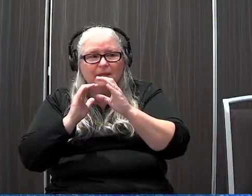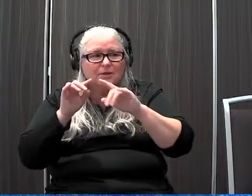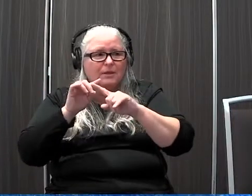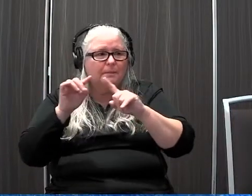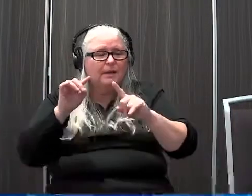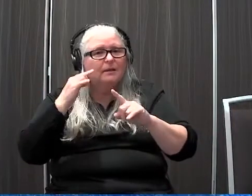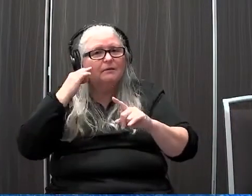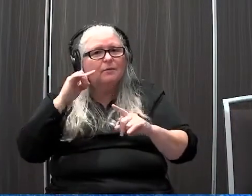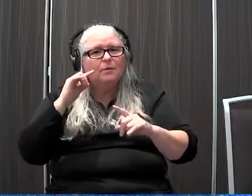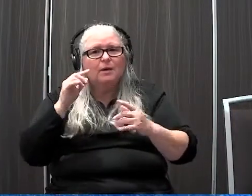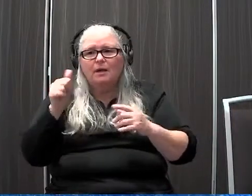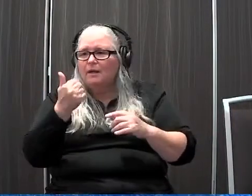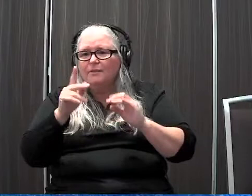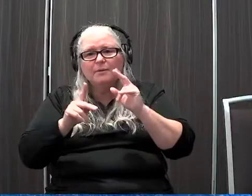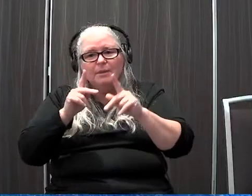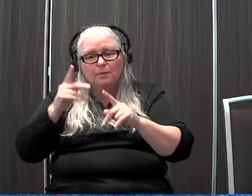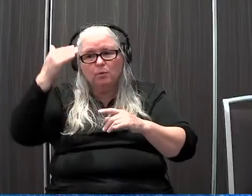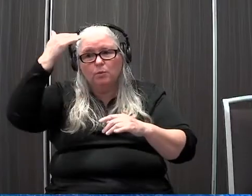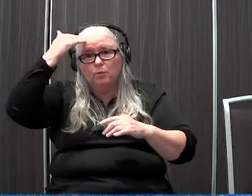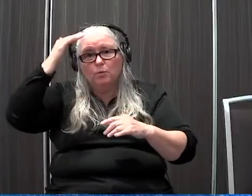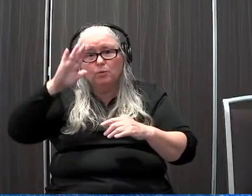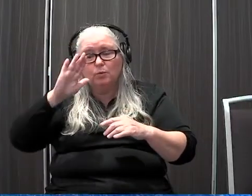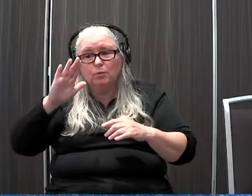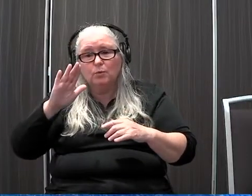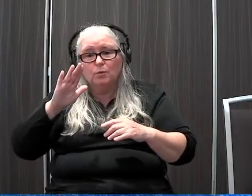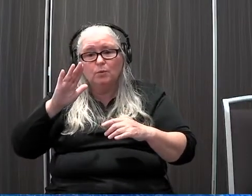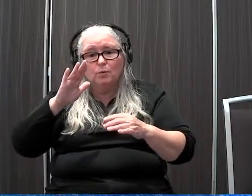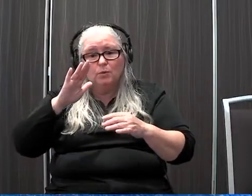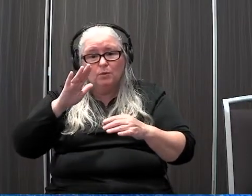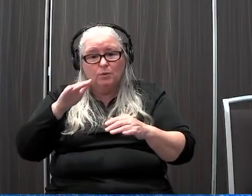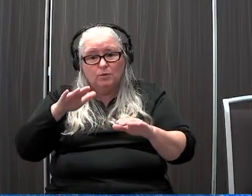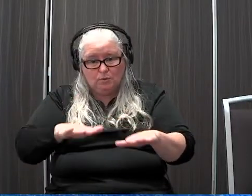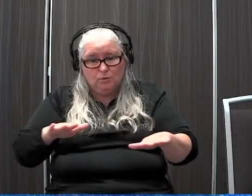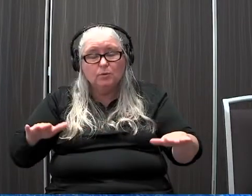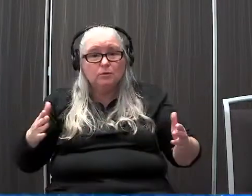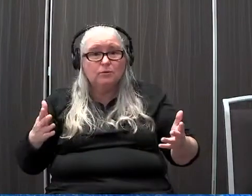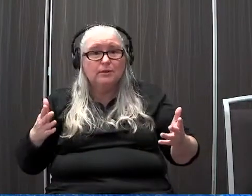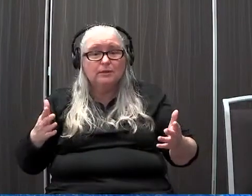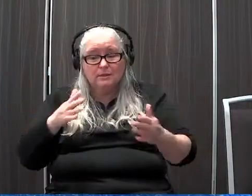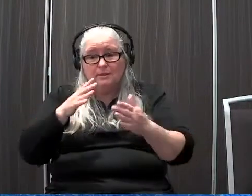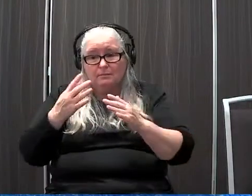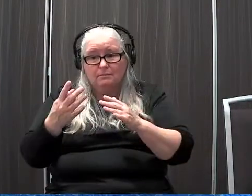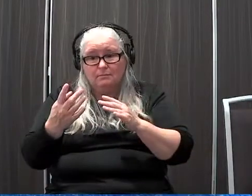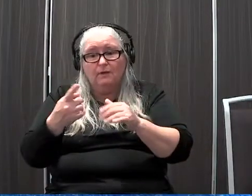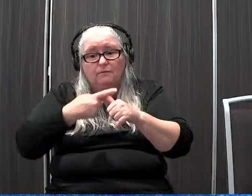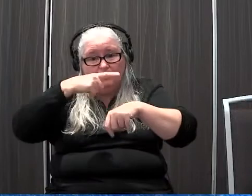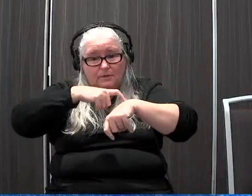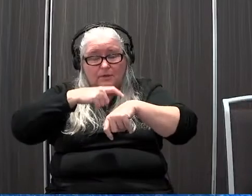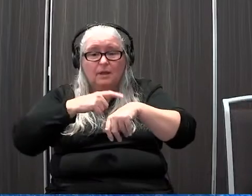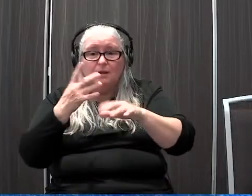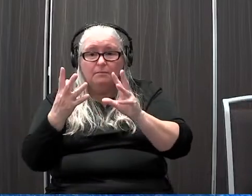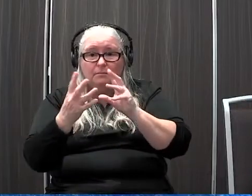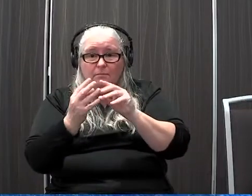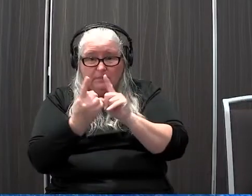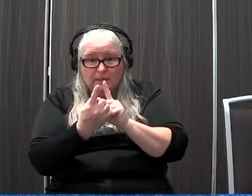for professionals who are new to your child or just meeting them for the first time, it can be really hard for these children to communicate